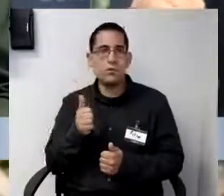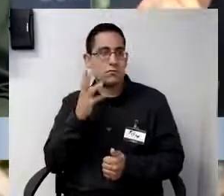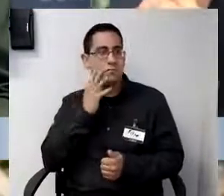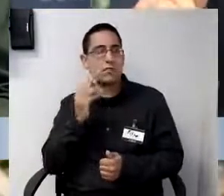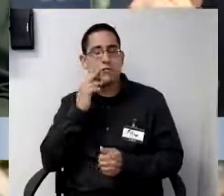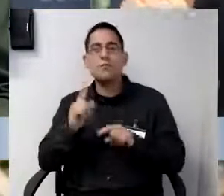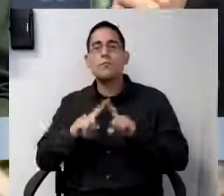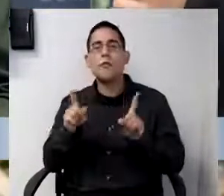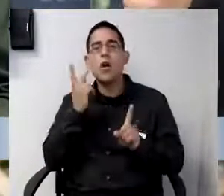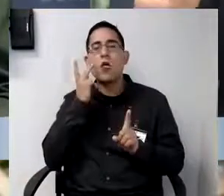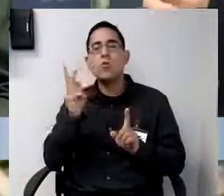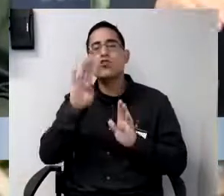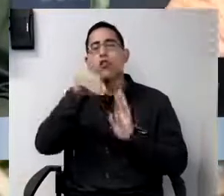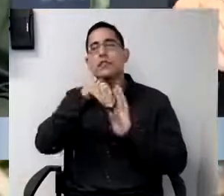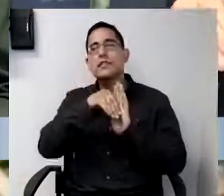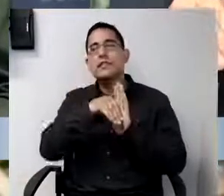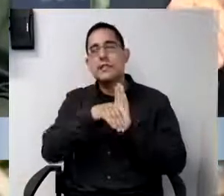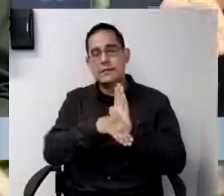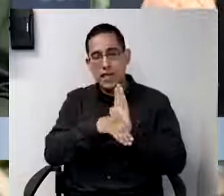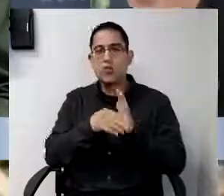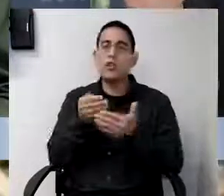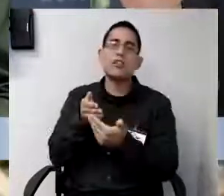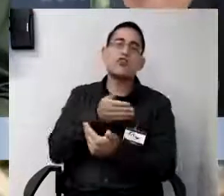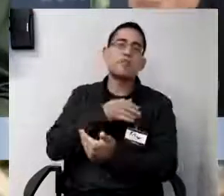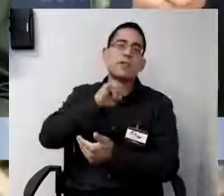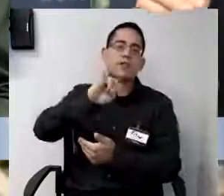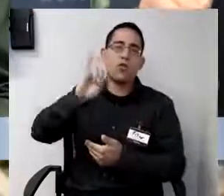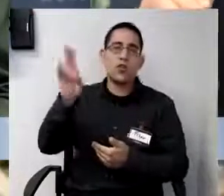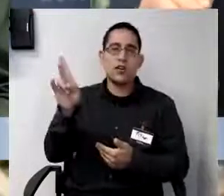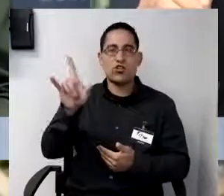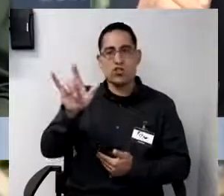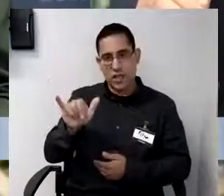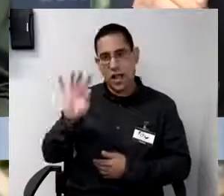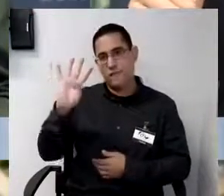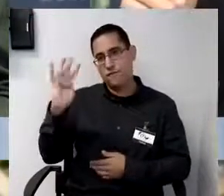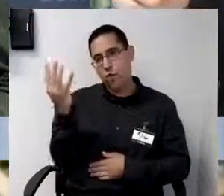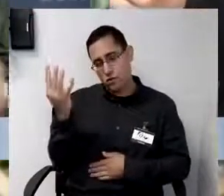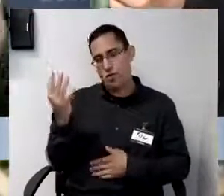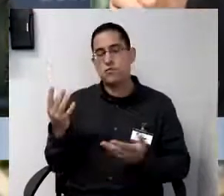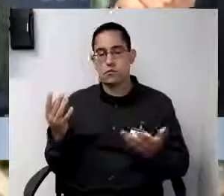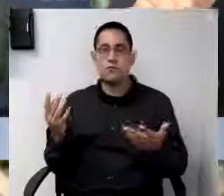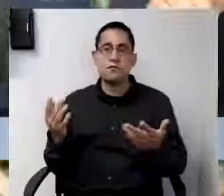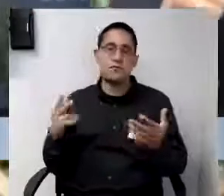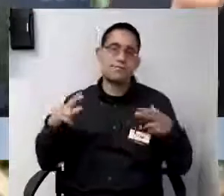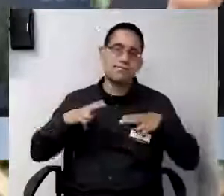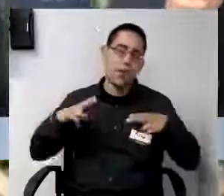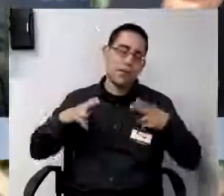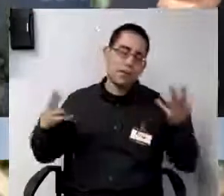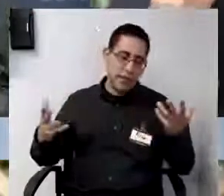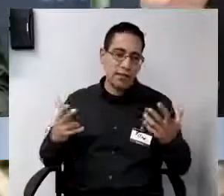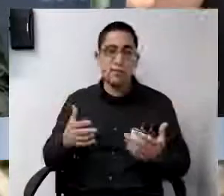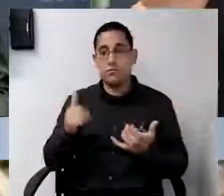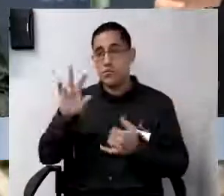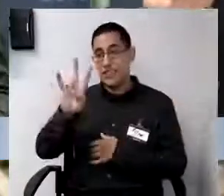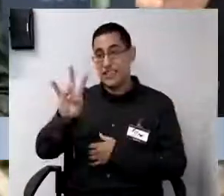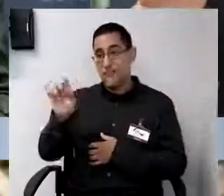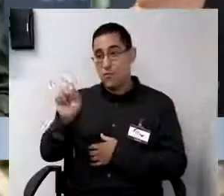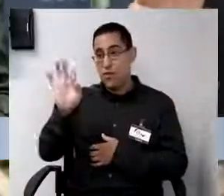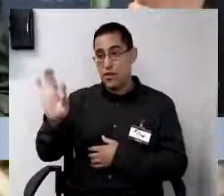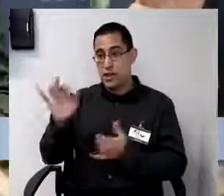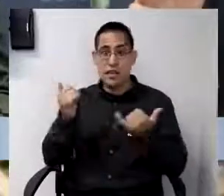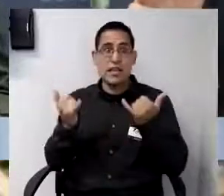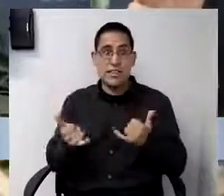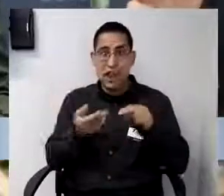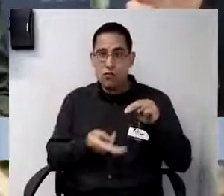dip down just before the 4th of July holiday to 7.9, and now a week after the holiday, it's now up